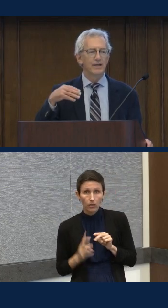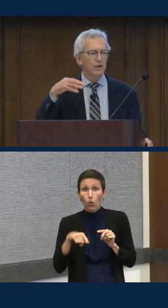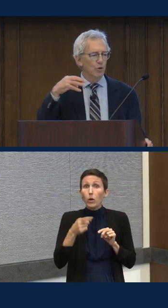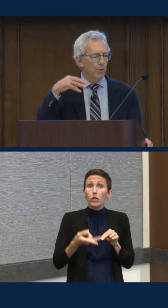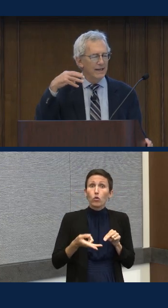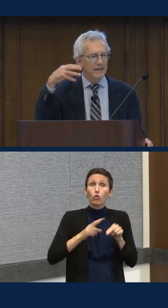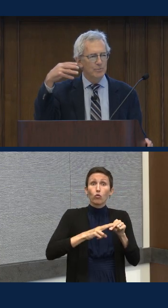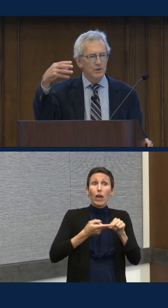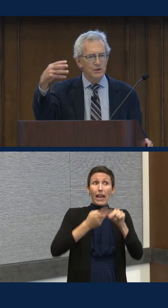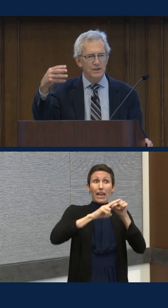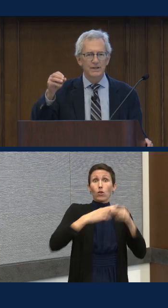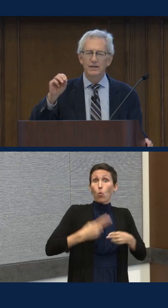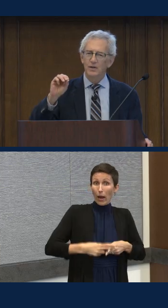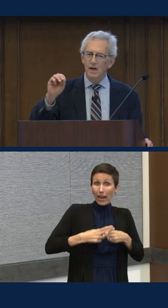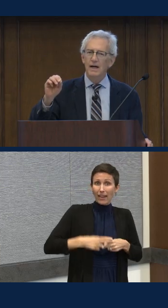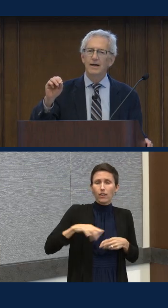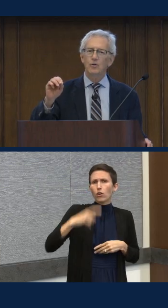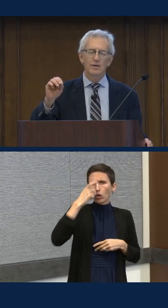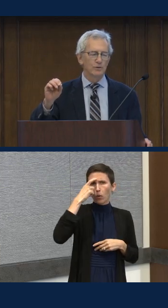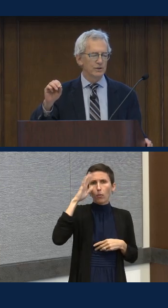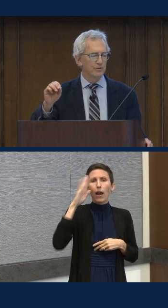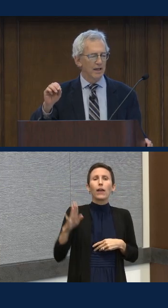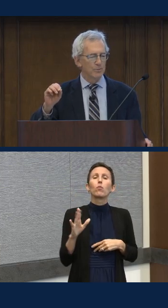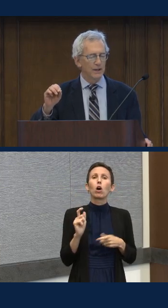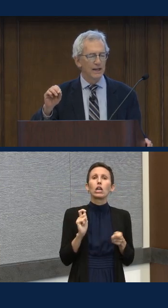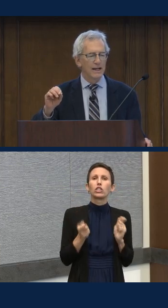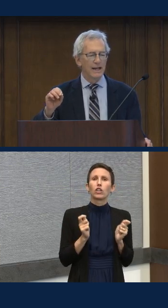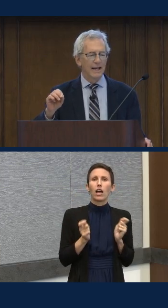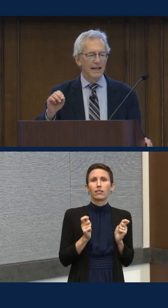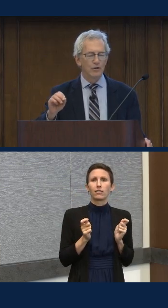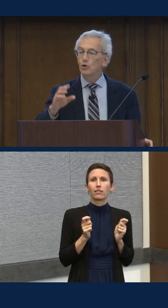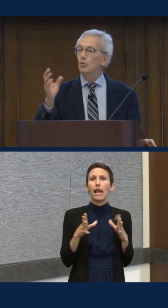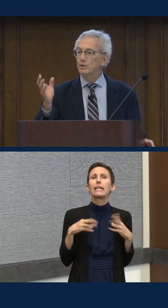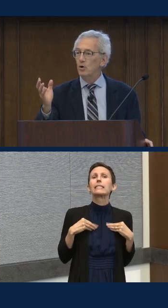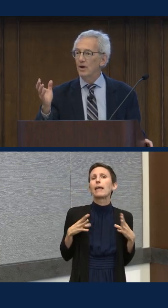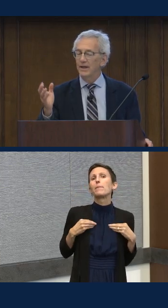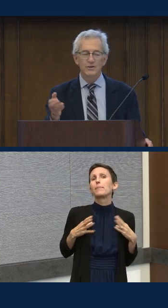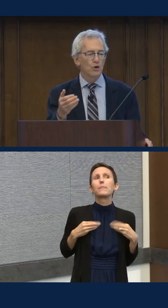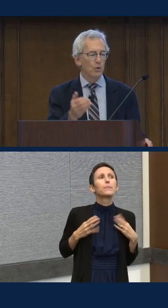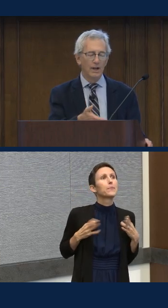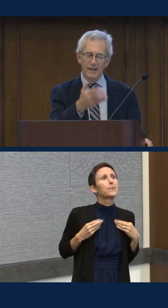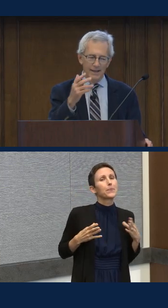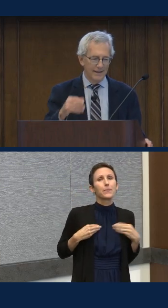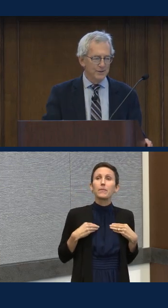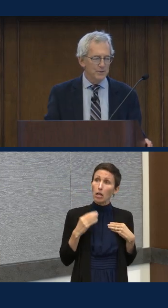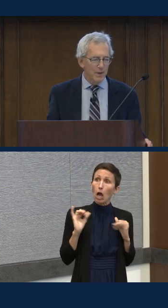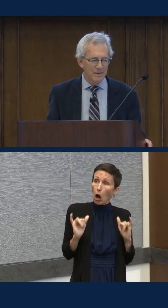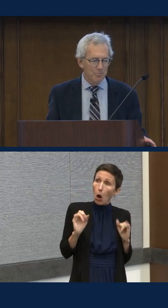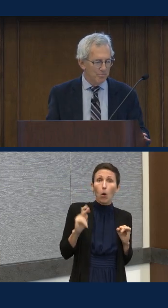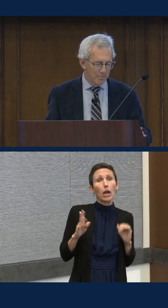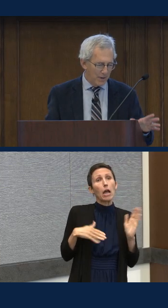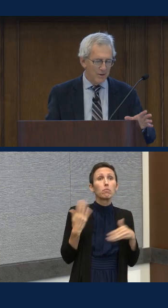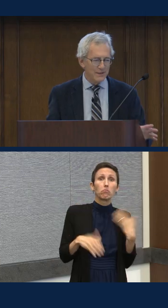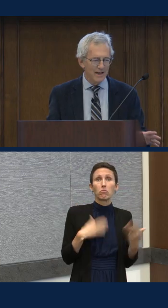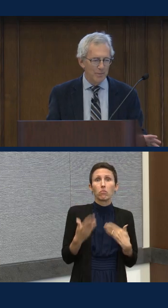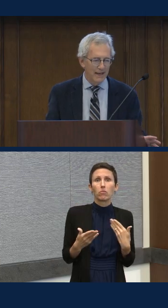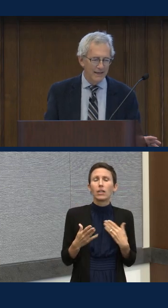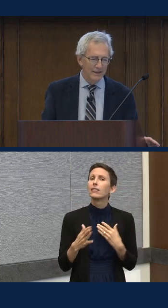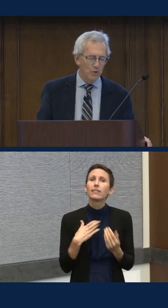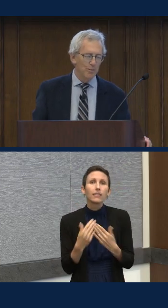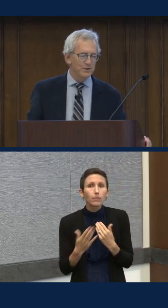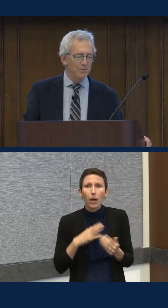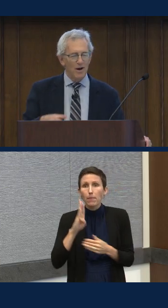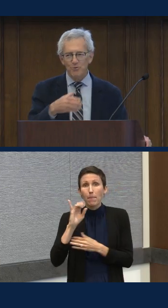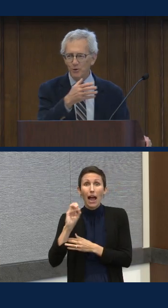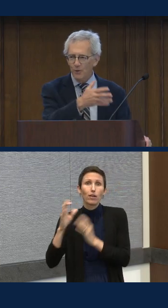weight, your brain keeps adjusting to the higher levels of leptin, and you don't respond. And so, despite biotech paying